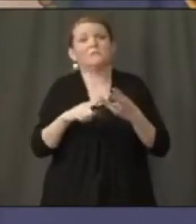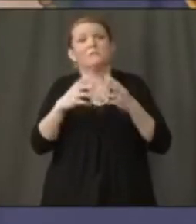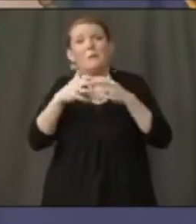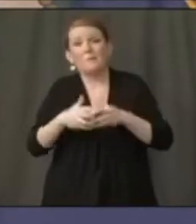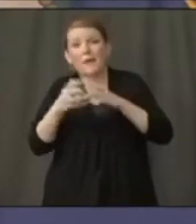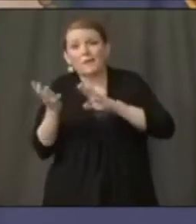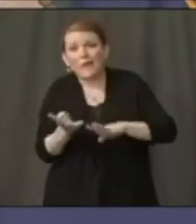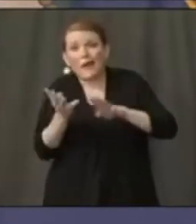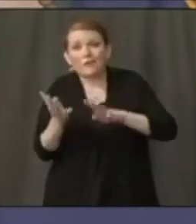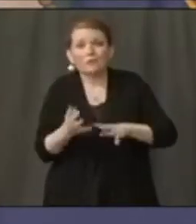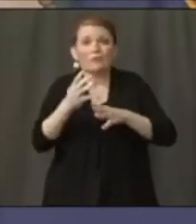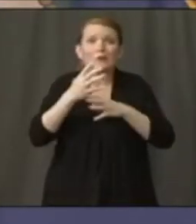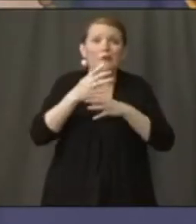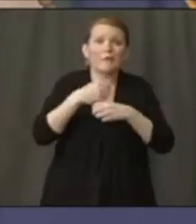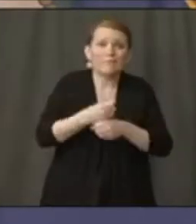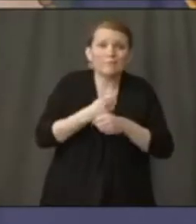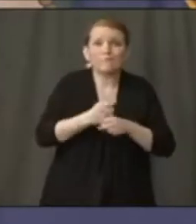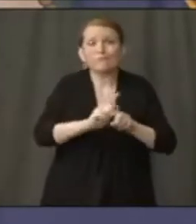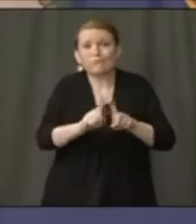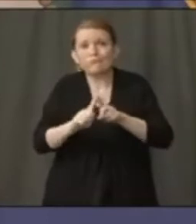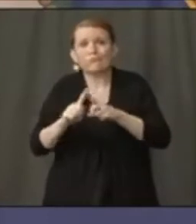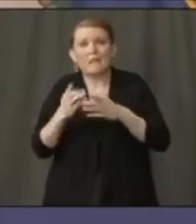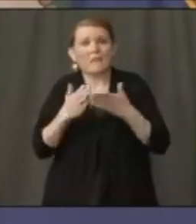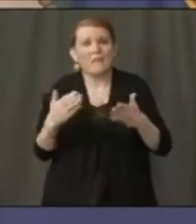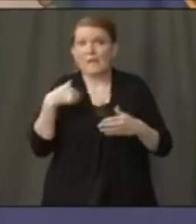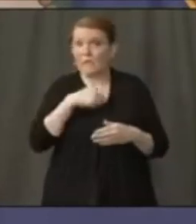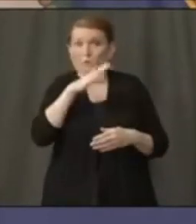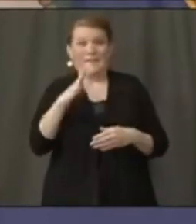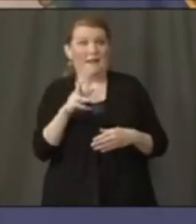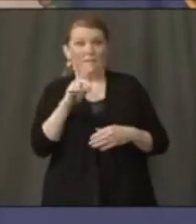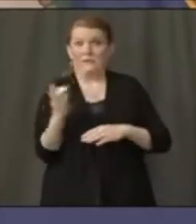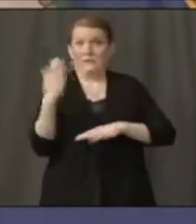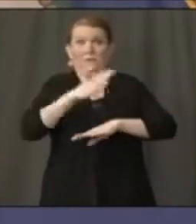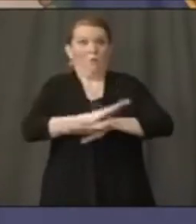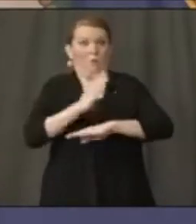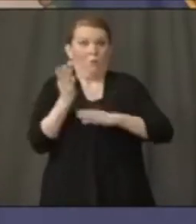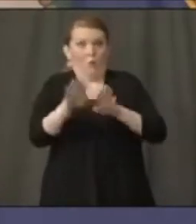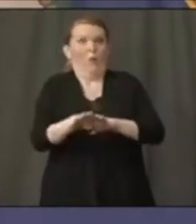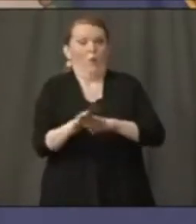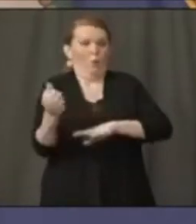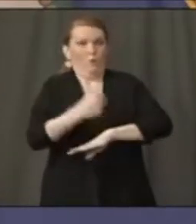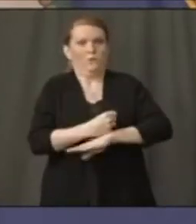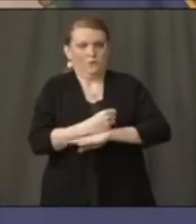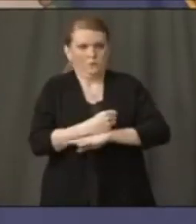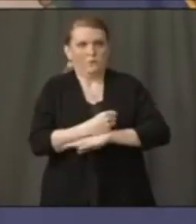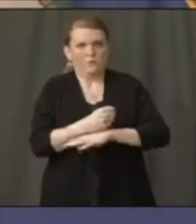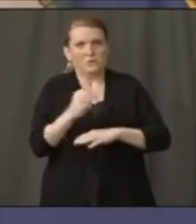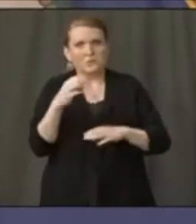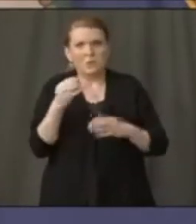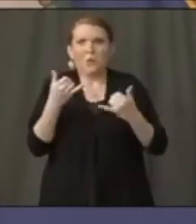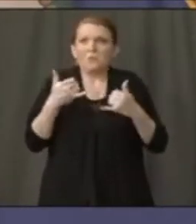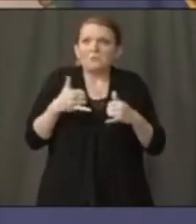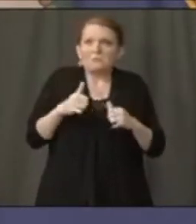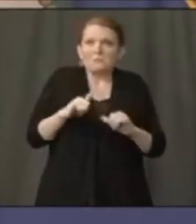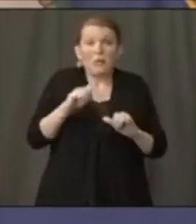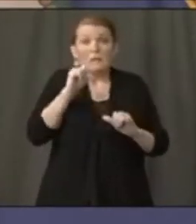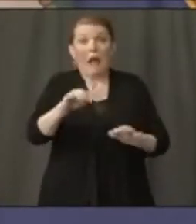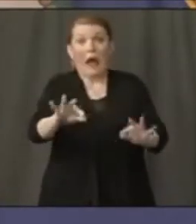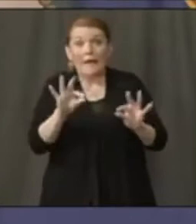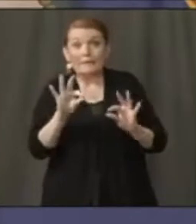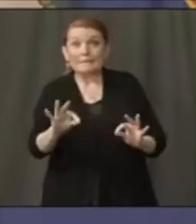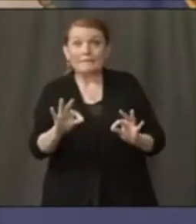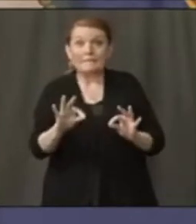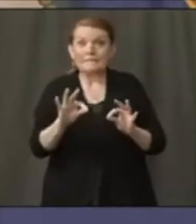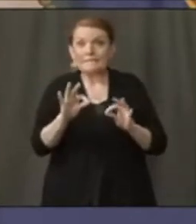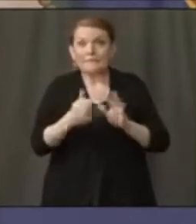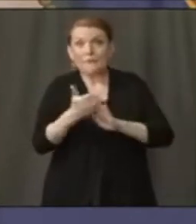right now they're working at a pretty good throttle, although Pratt & Whitney, because of commercial jet engines, had to furlough some people.